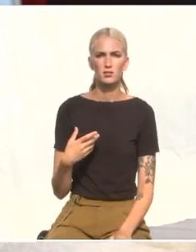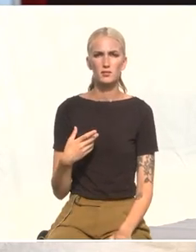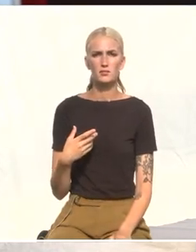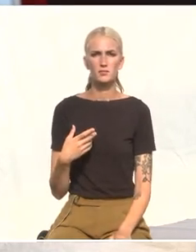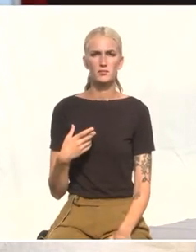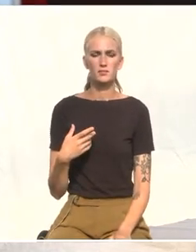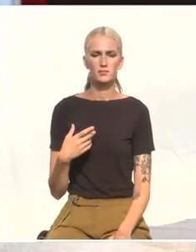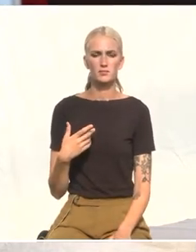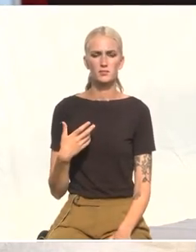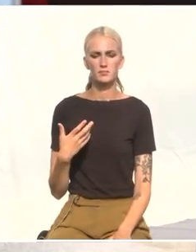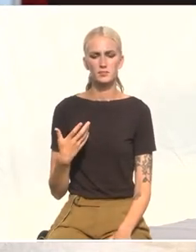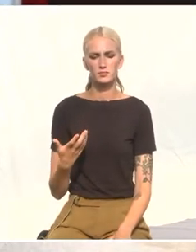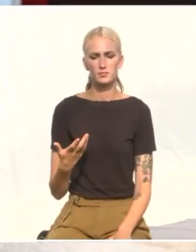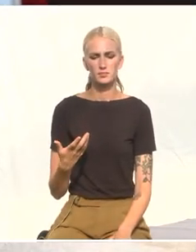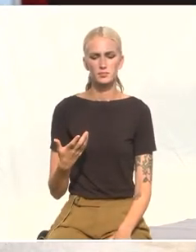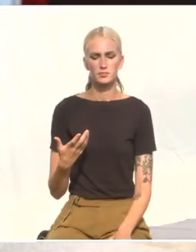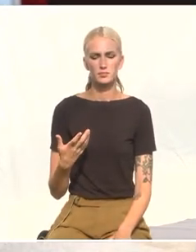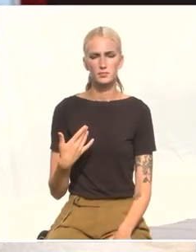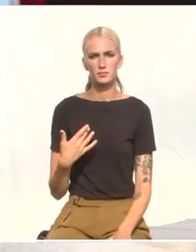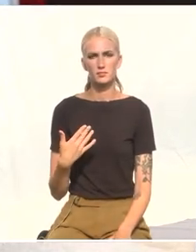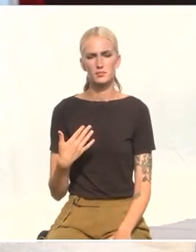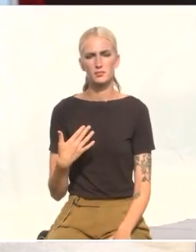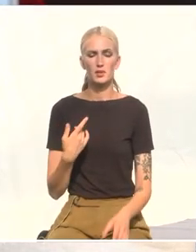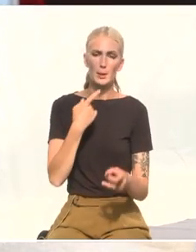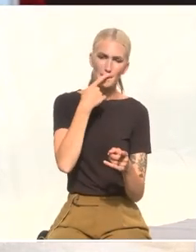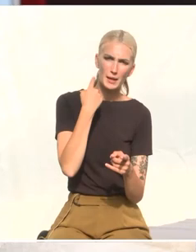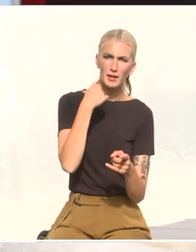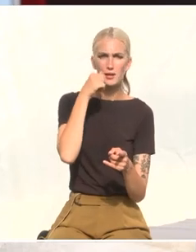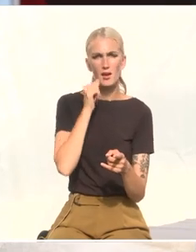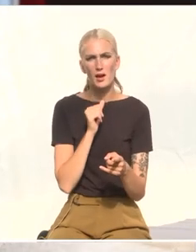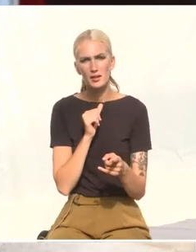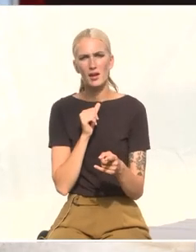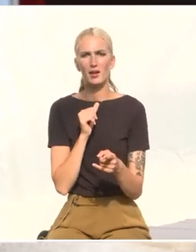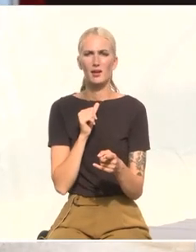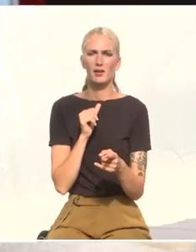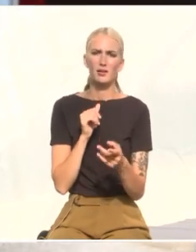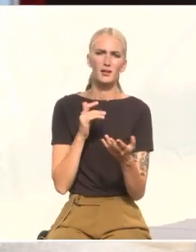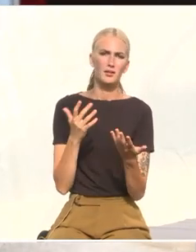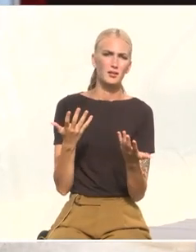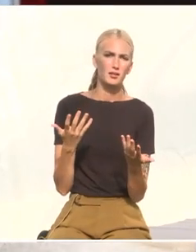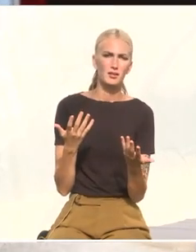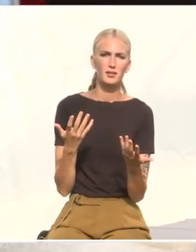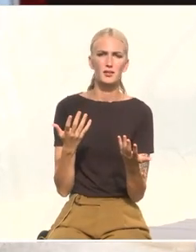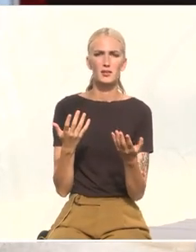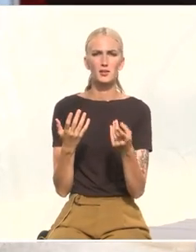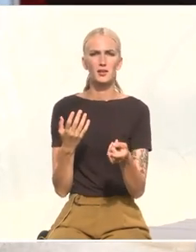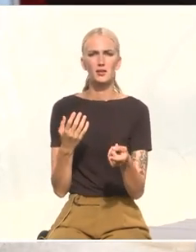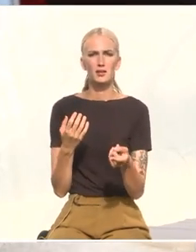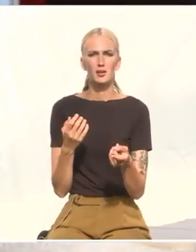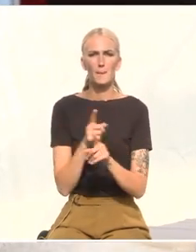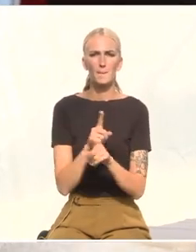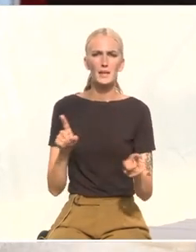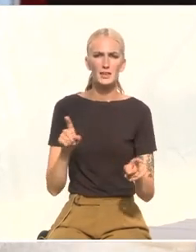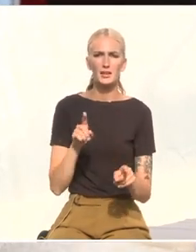being abused of rape, for instance. So it was men, women, non-binary people. But 60 people said